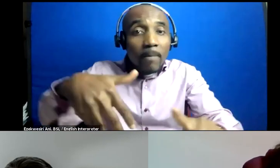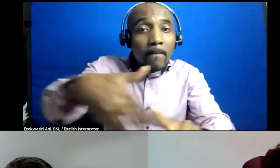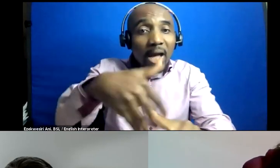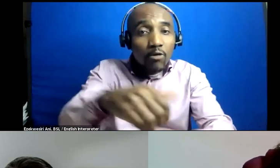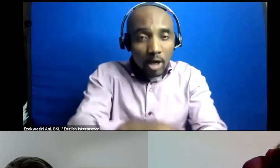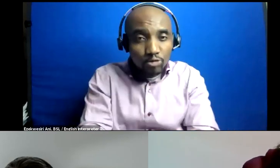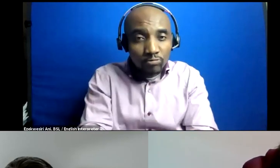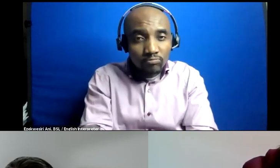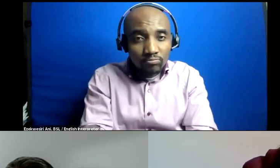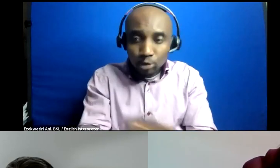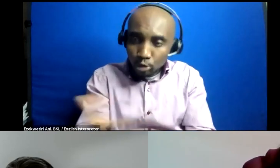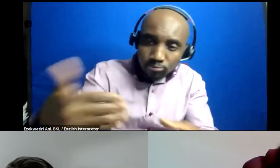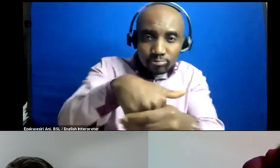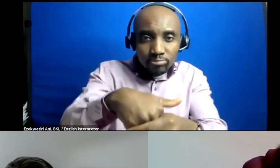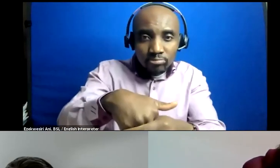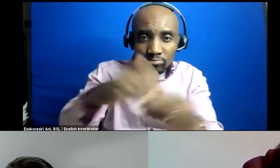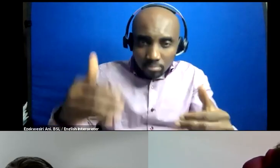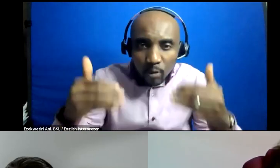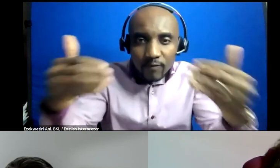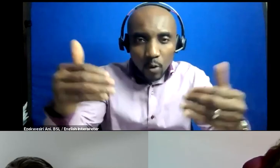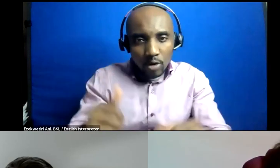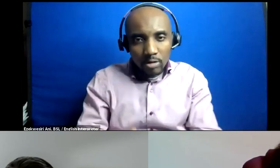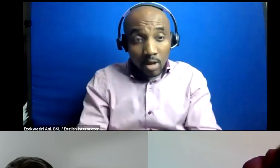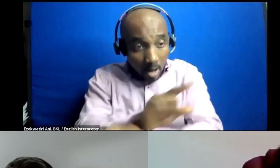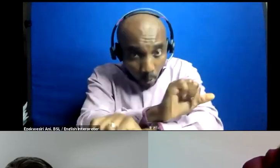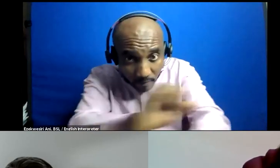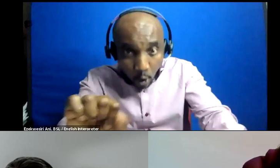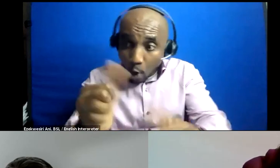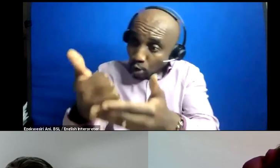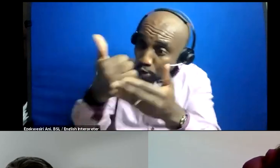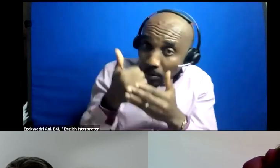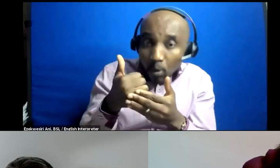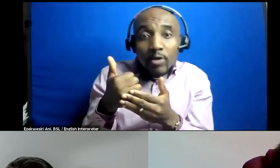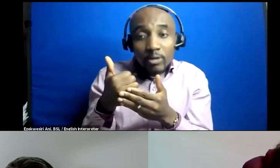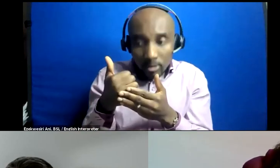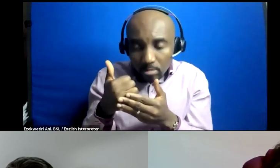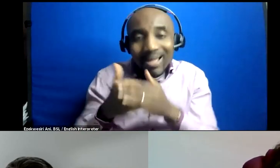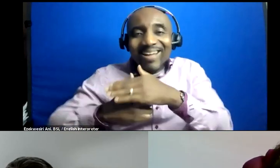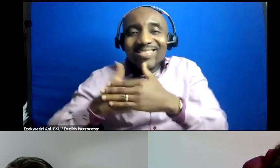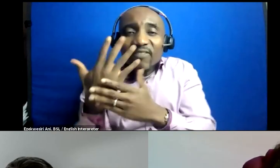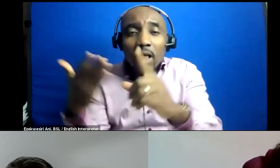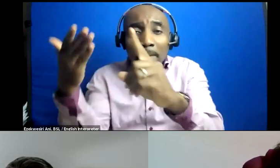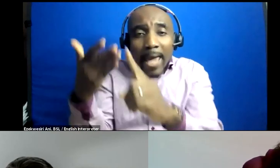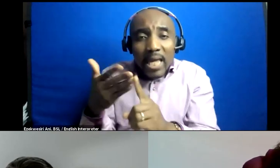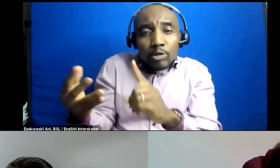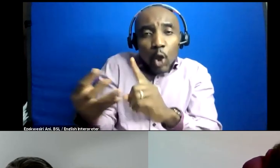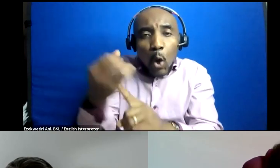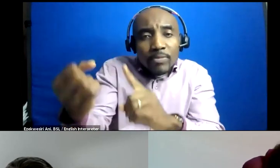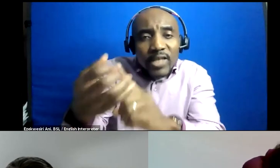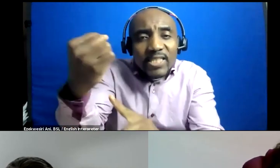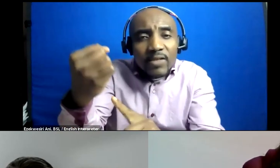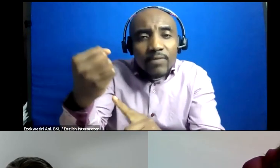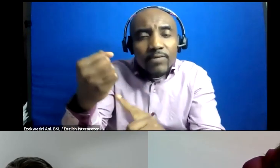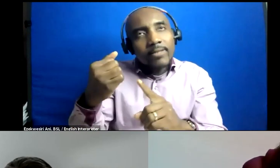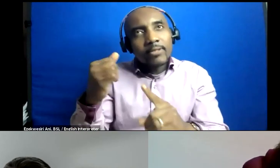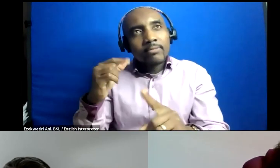this forward. With their support and help, developing the aims, the objectives, and of course our mission statements,